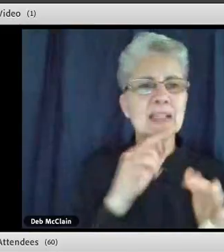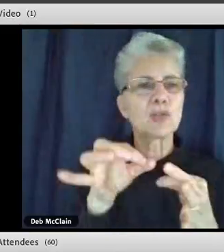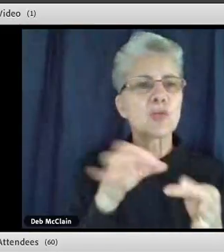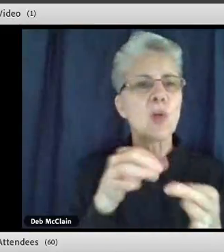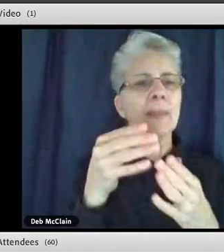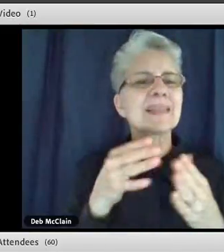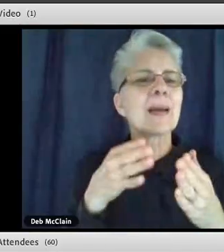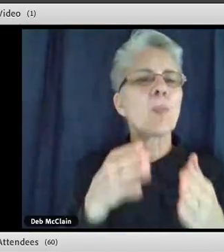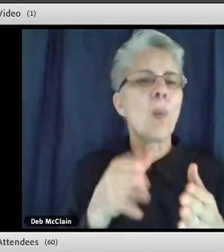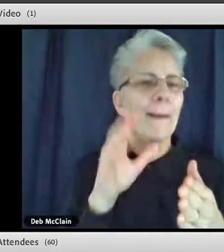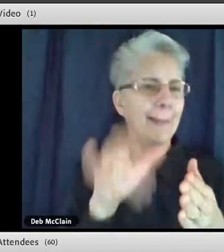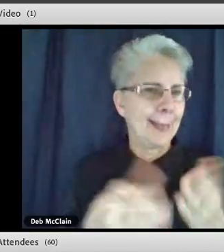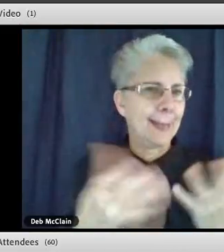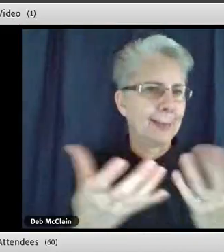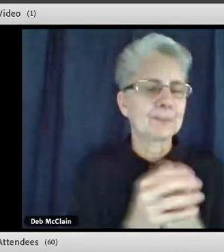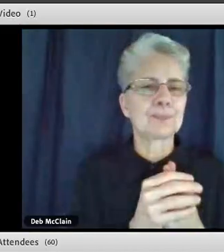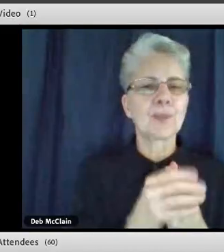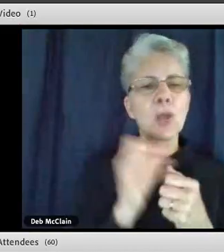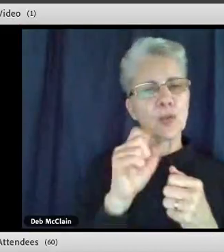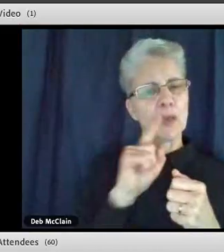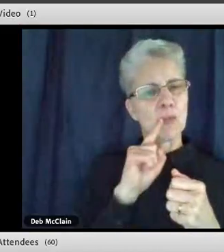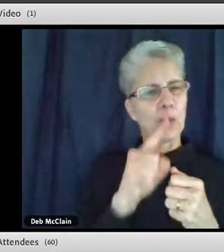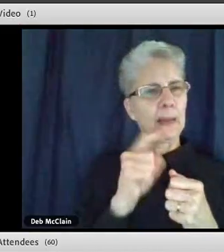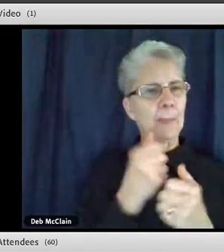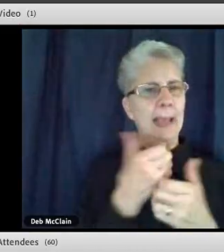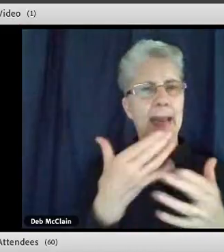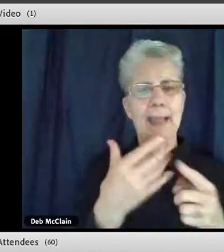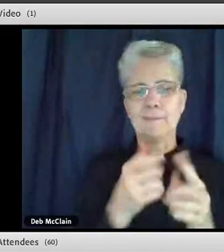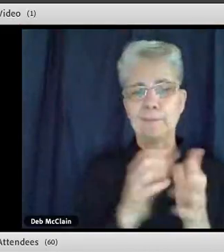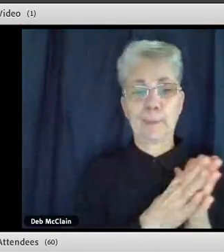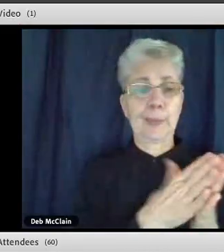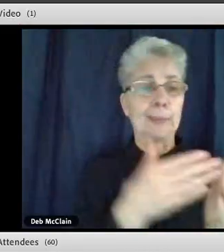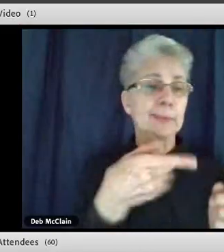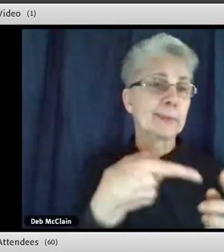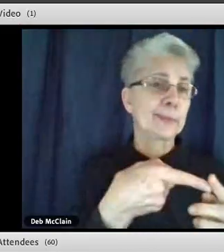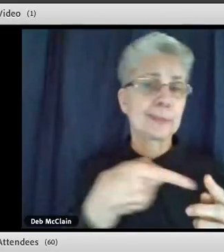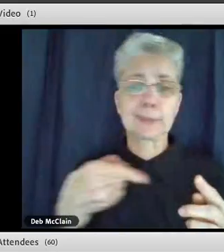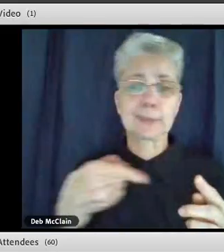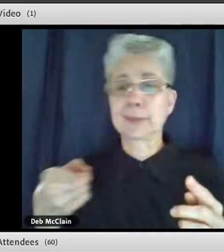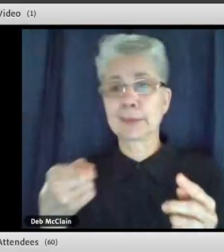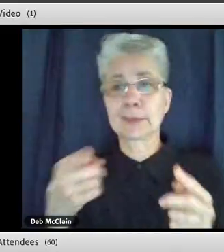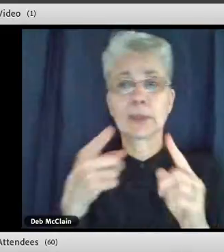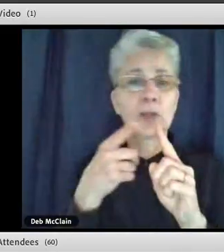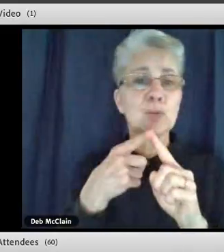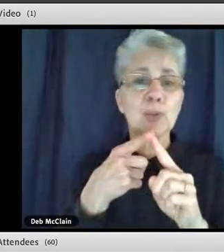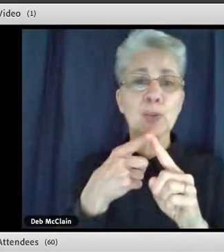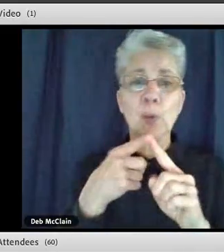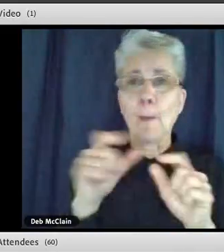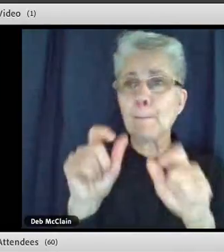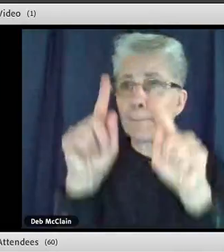way. Okay, so that can really be anything from books to posters,